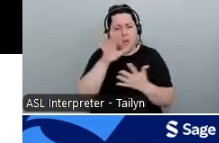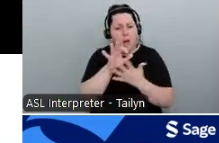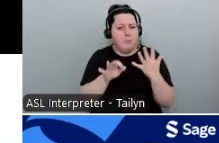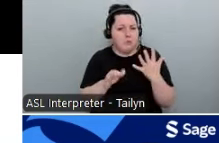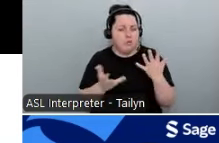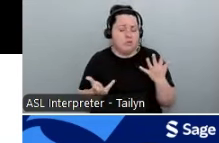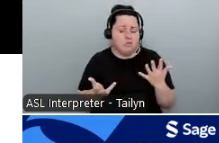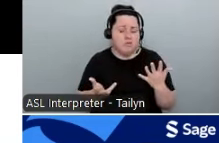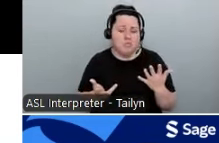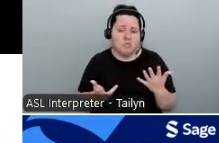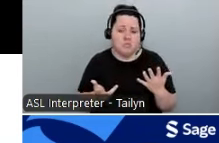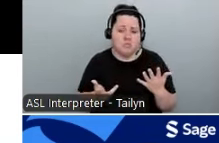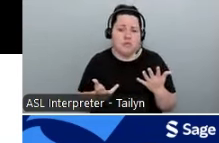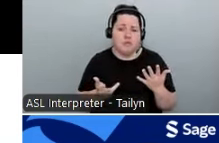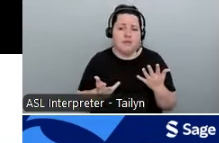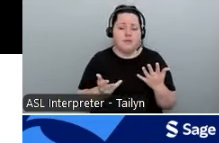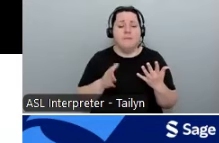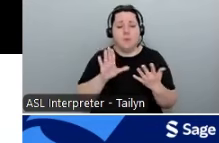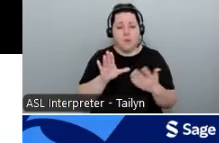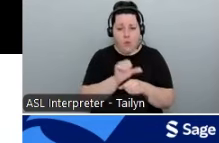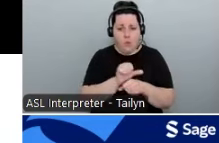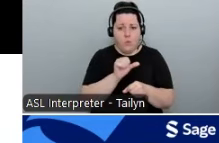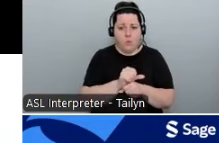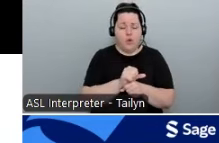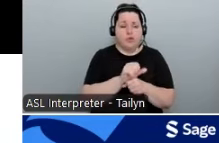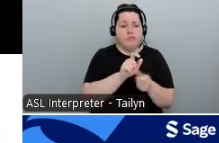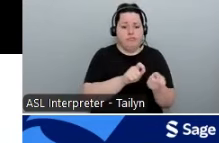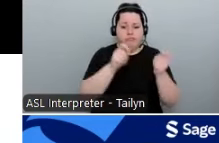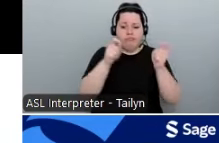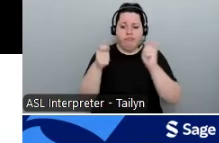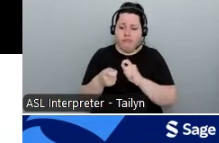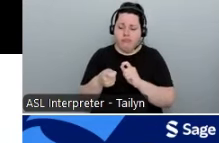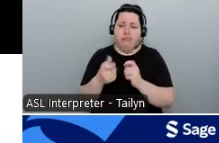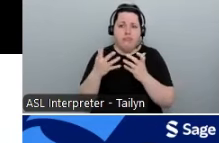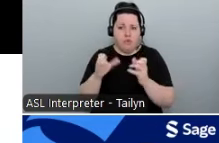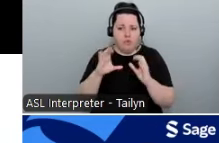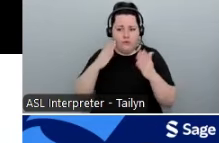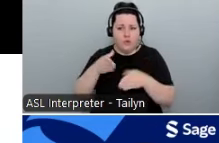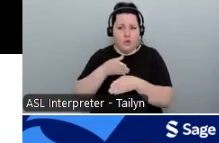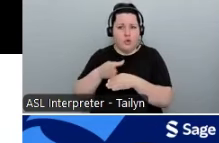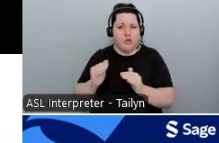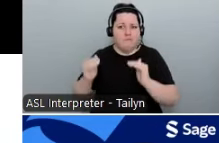you transform your work and focus on advancing your career.